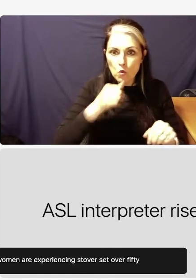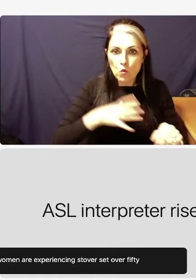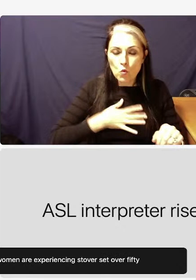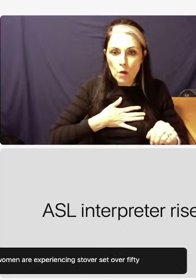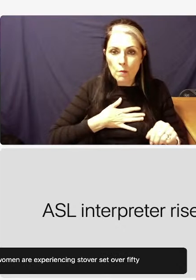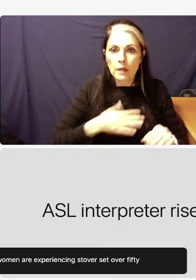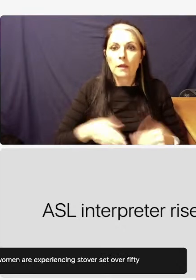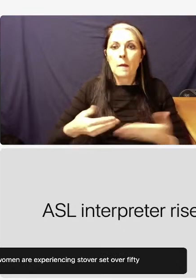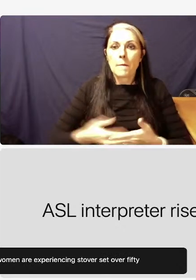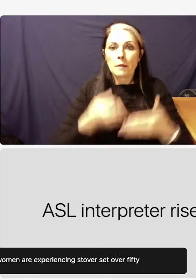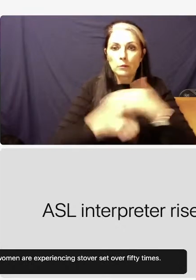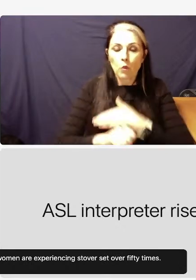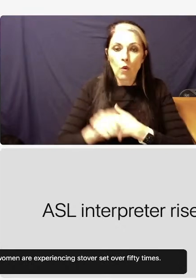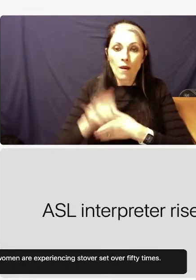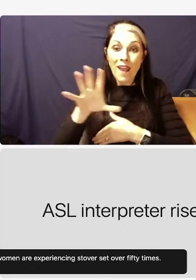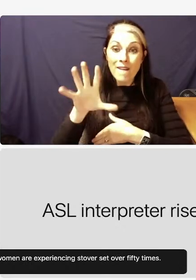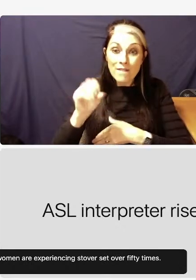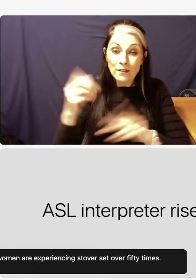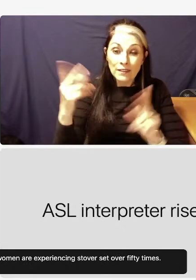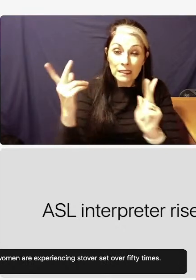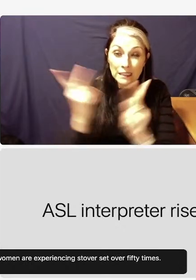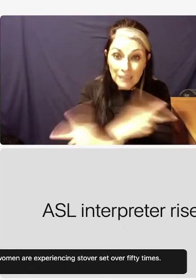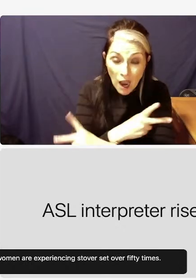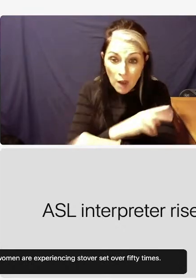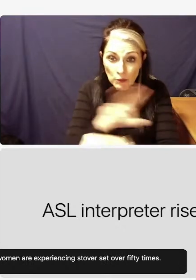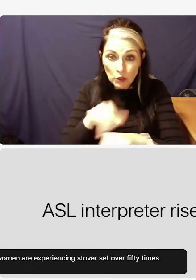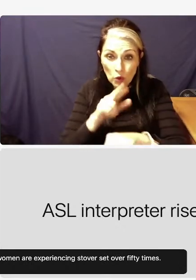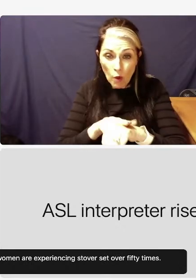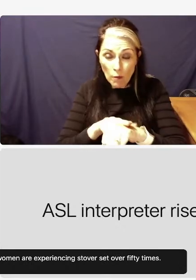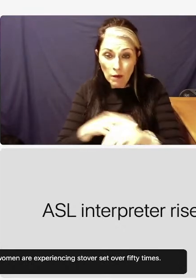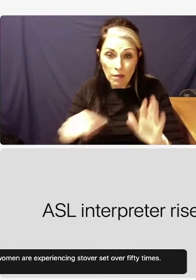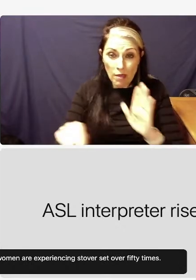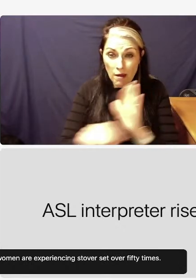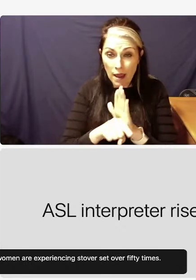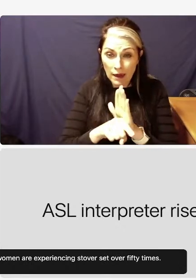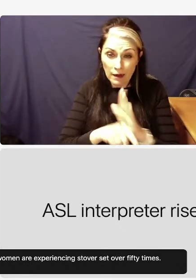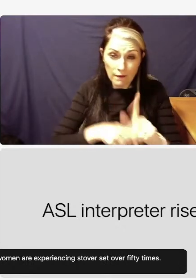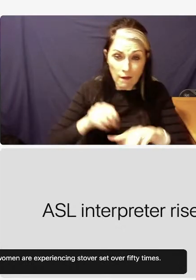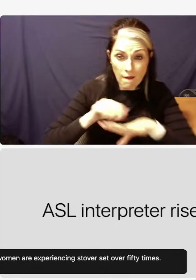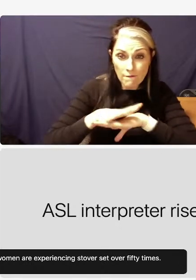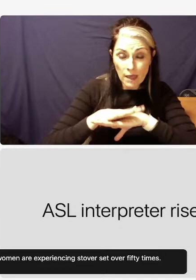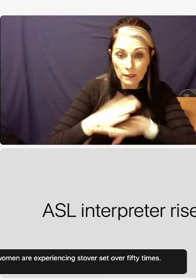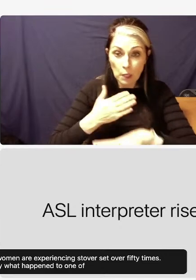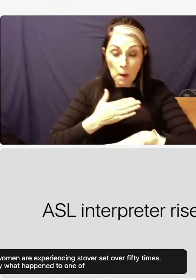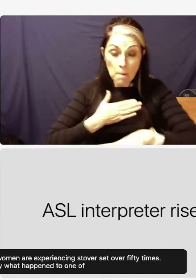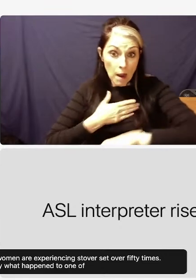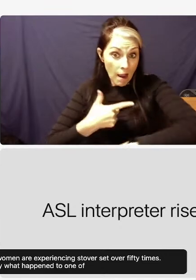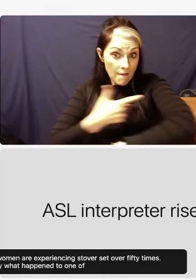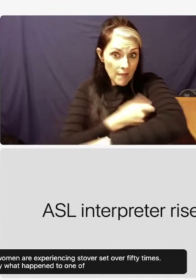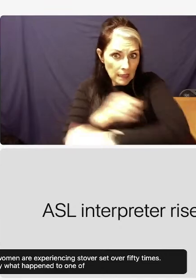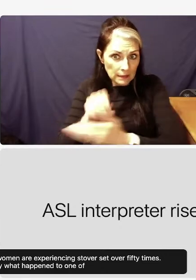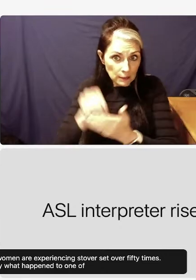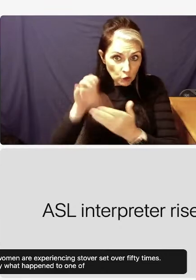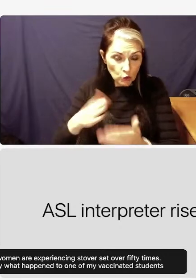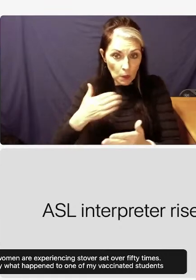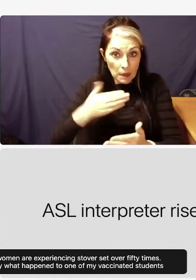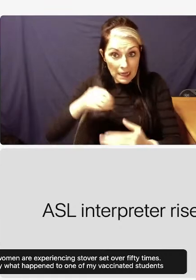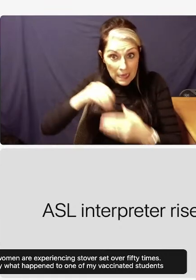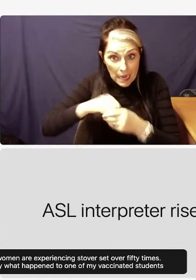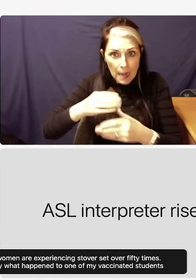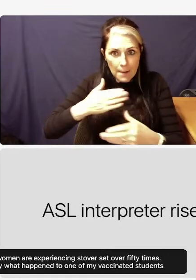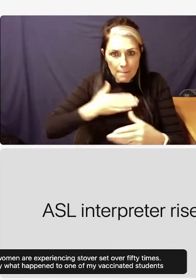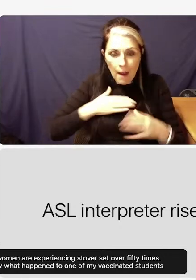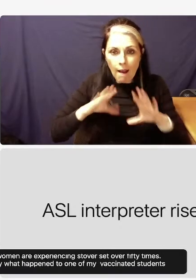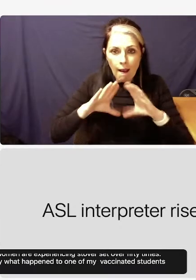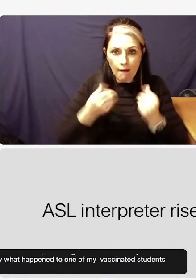the norm i could go on about side effects but i think it's more important to relay what happened to one of my vaccinated students in my class